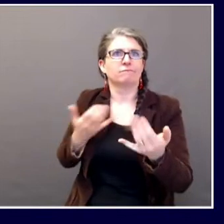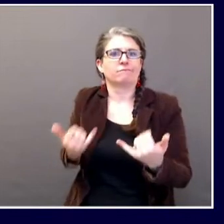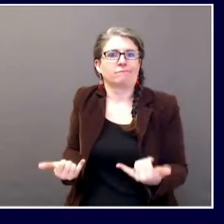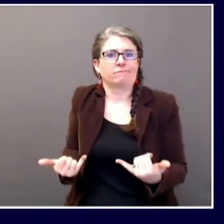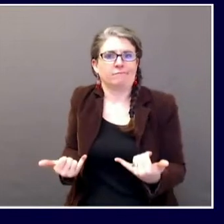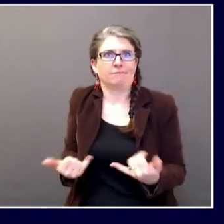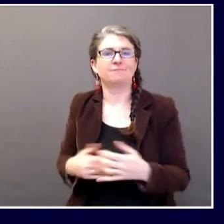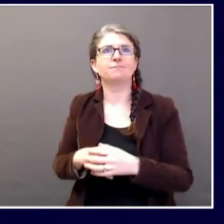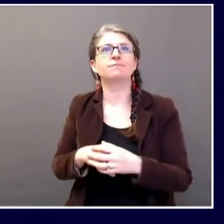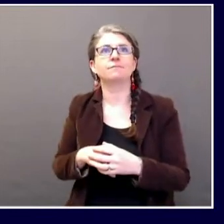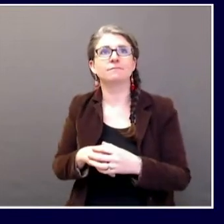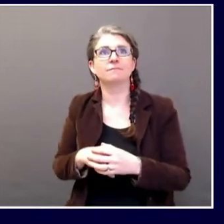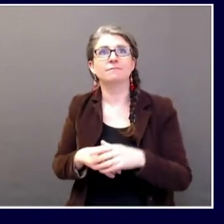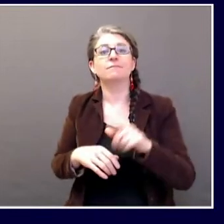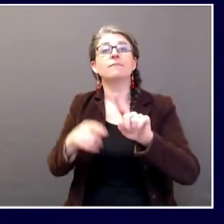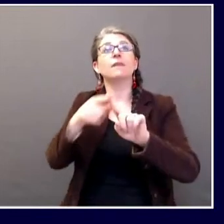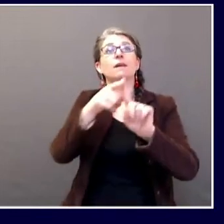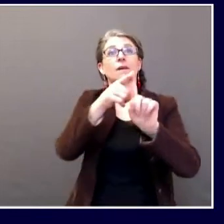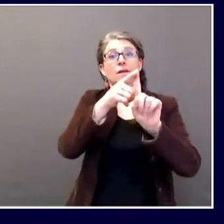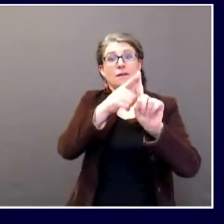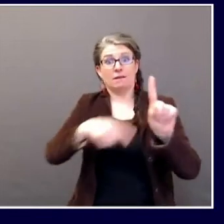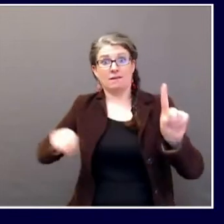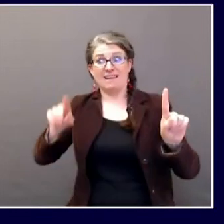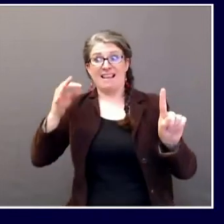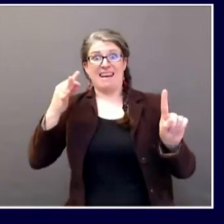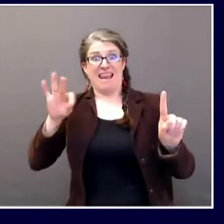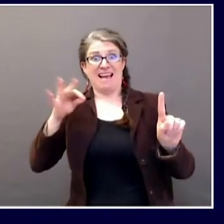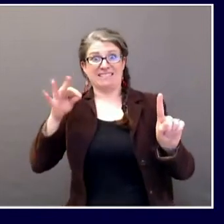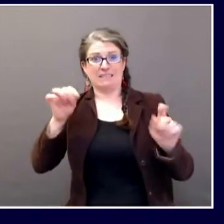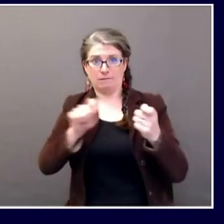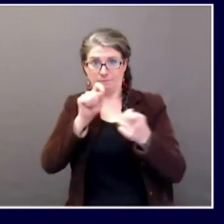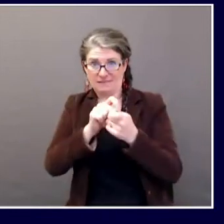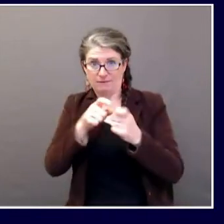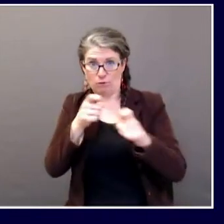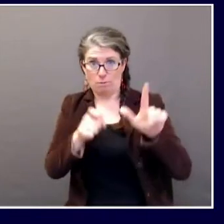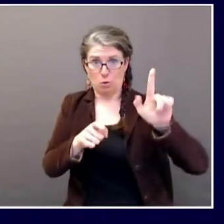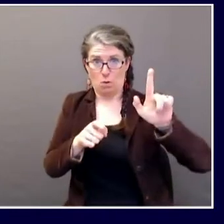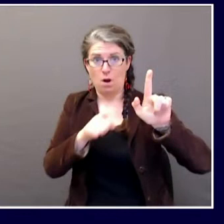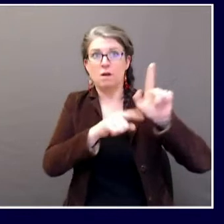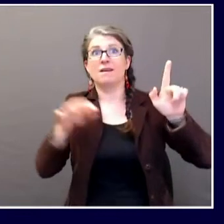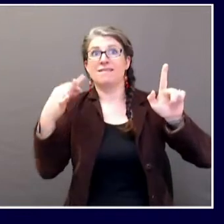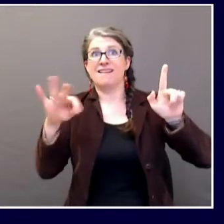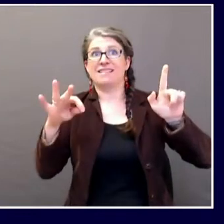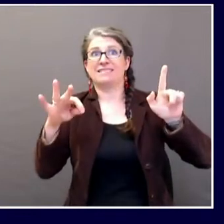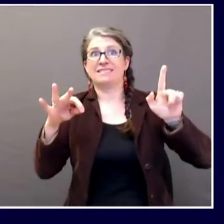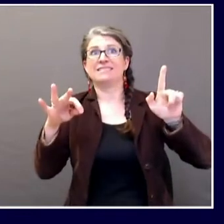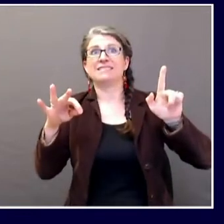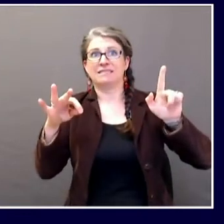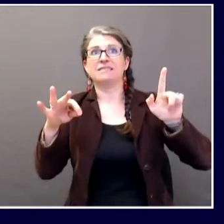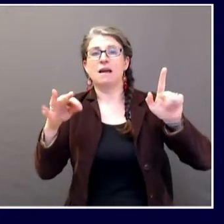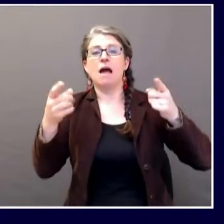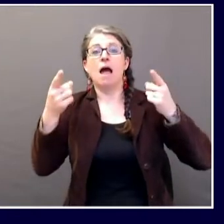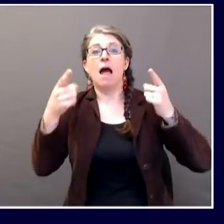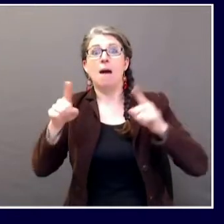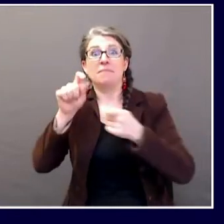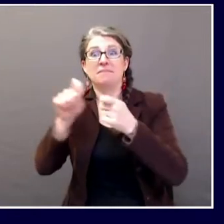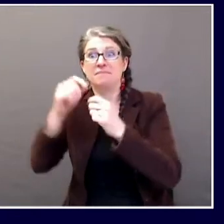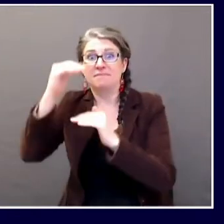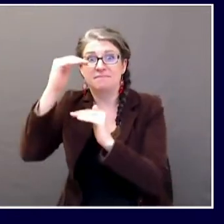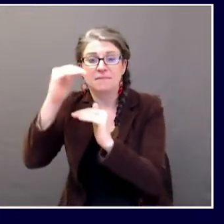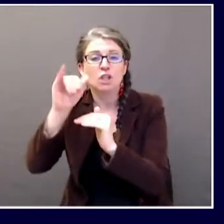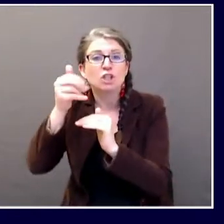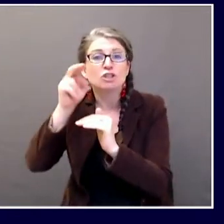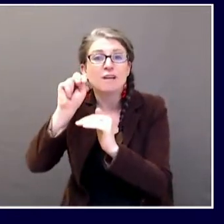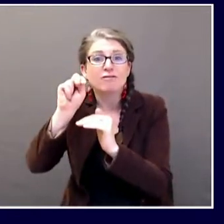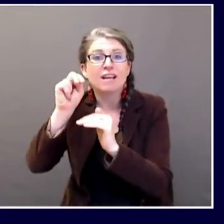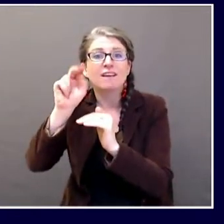the 21, were individuals who died from January 13th onward. Just as a reminder, and we talked